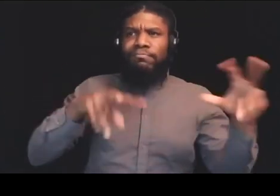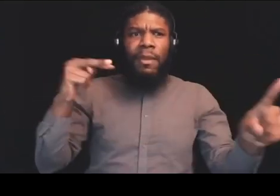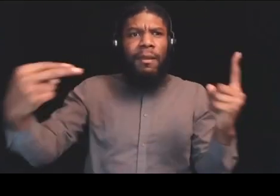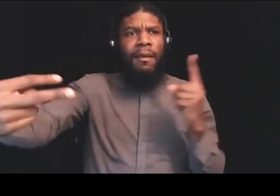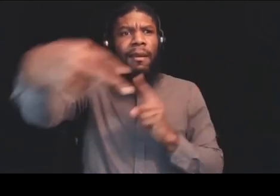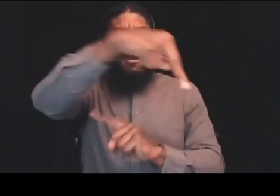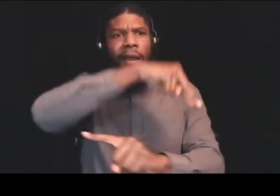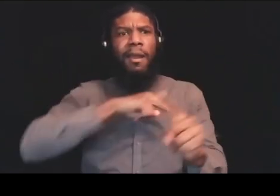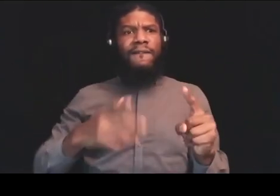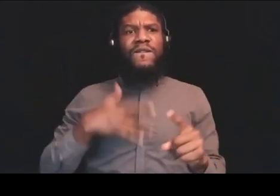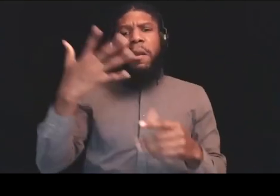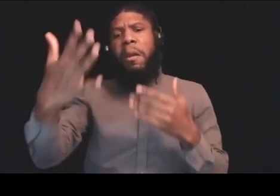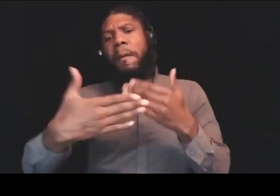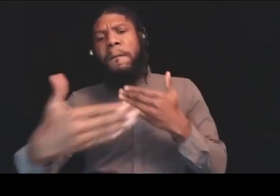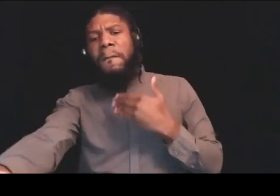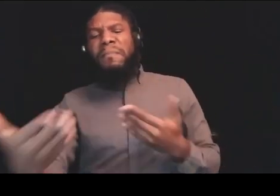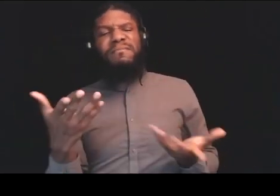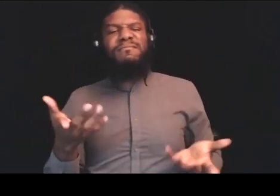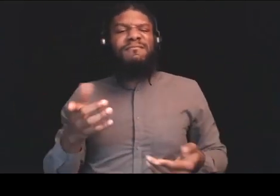Anyway, just an idea.